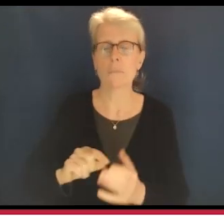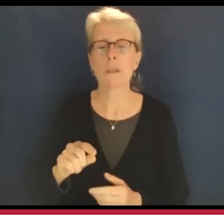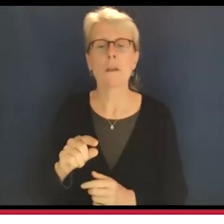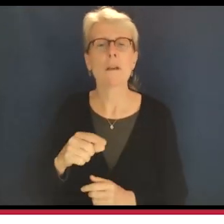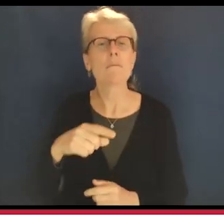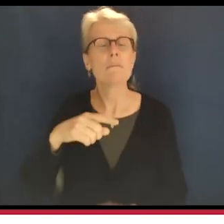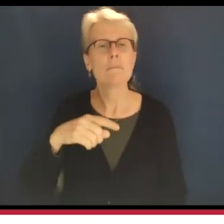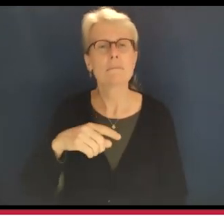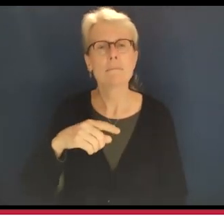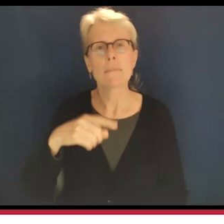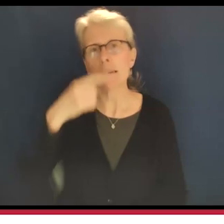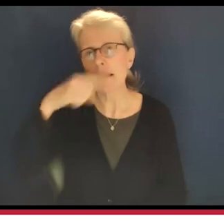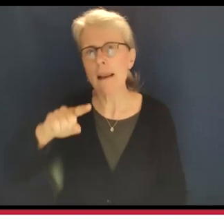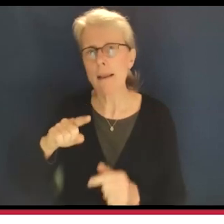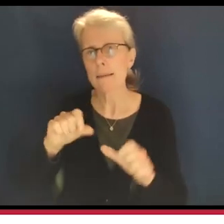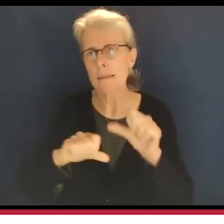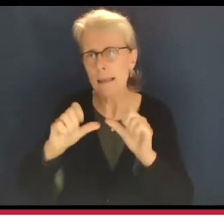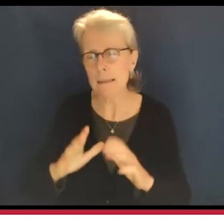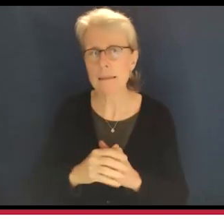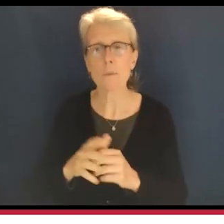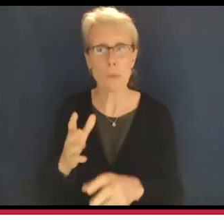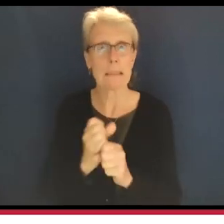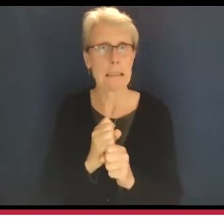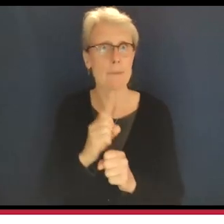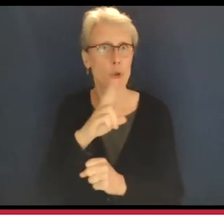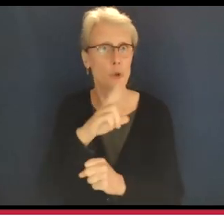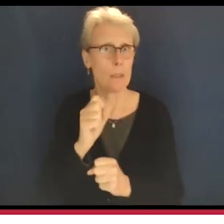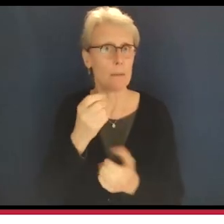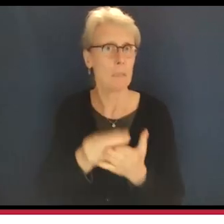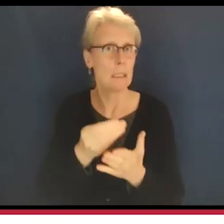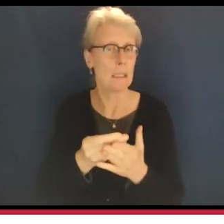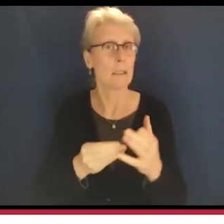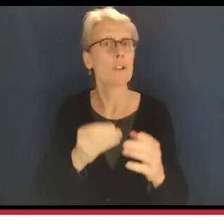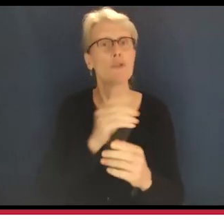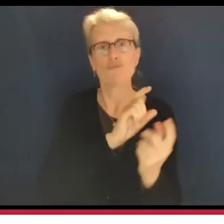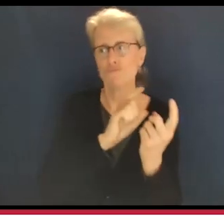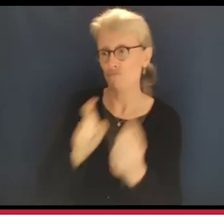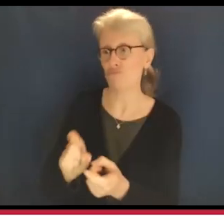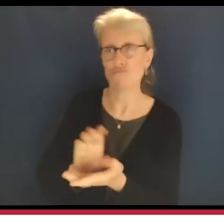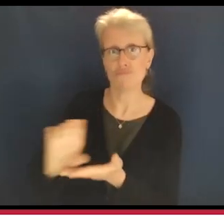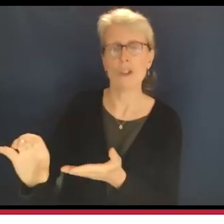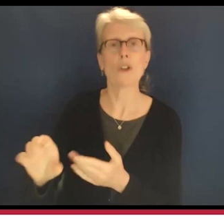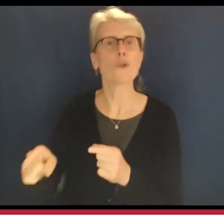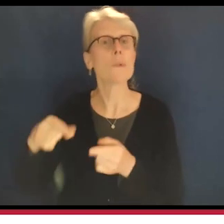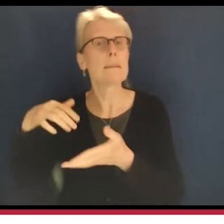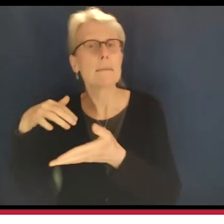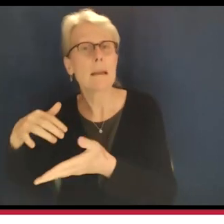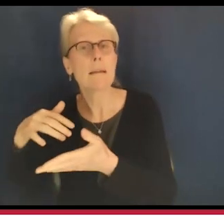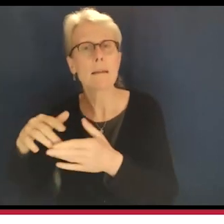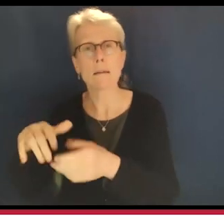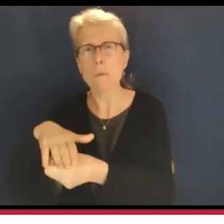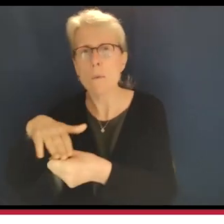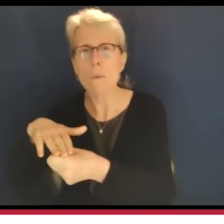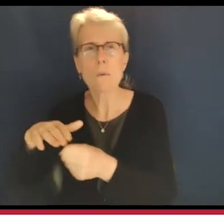Thailand who had been receiving research funding from the US government to go out and study, isolate viruses